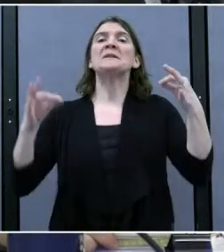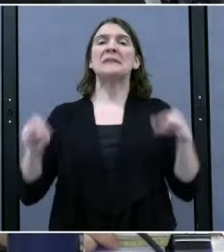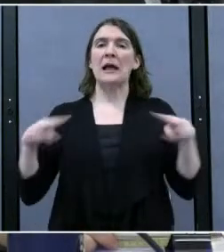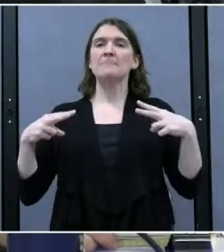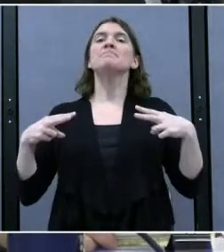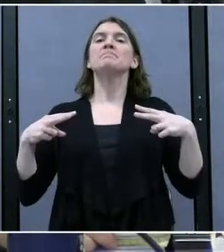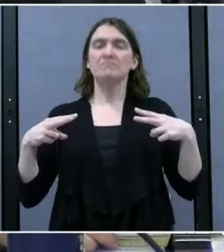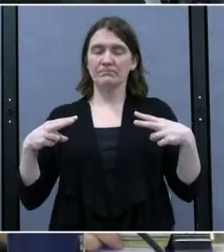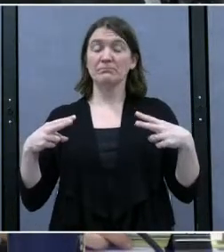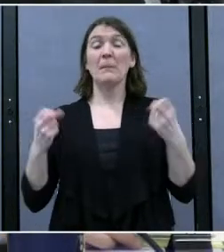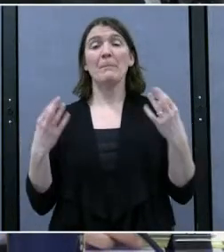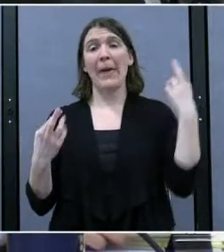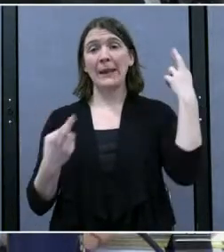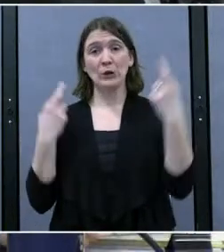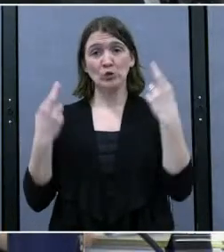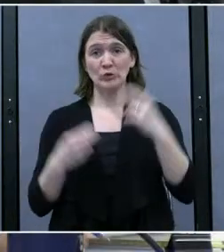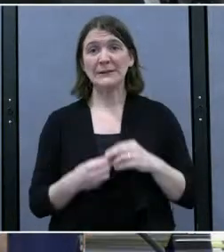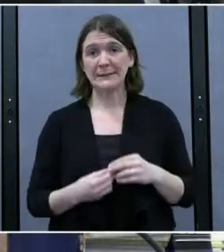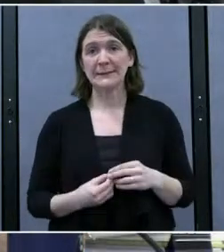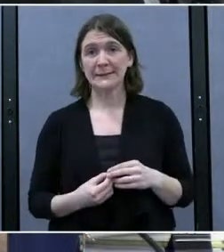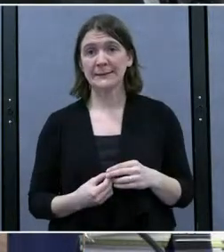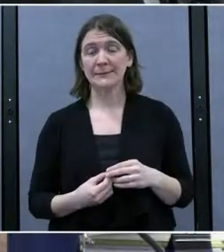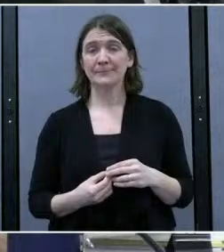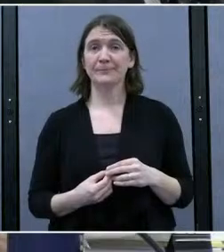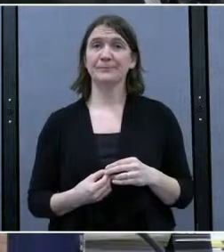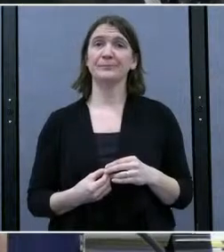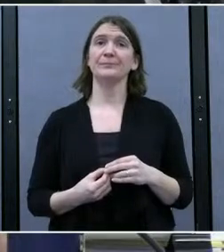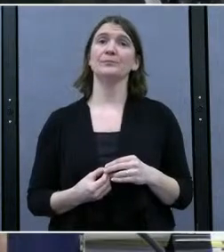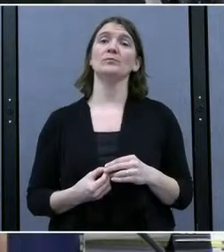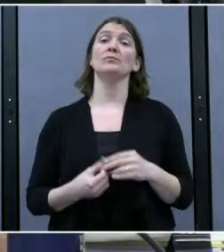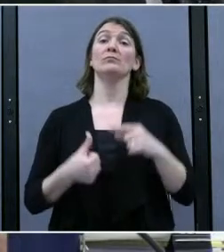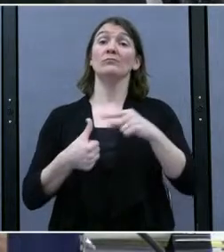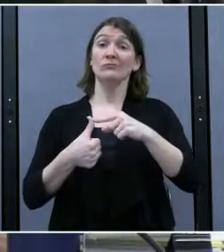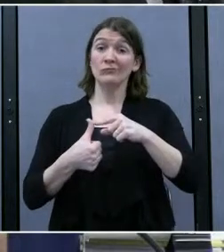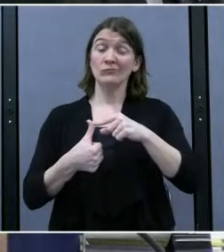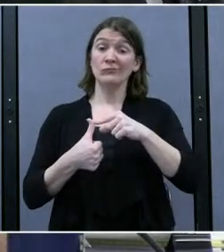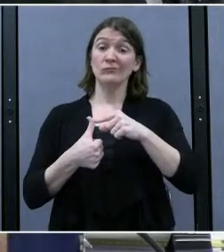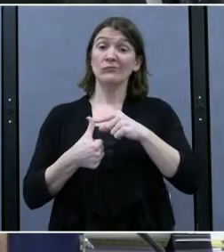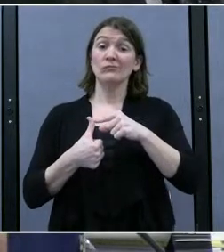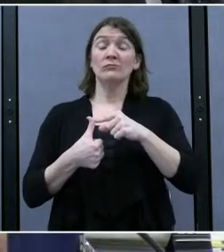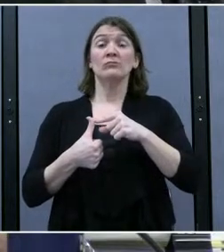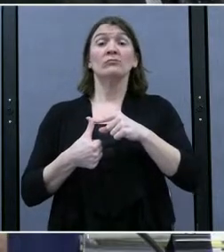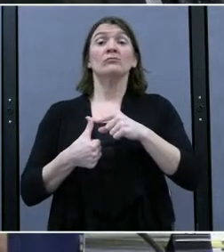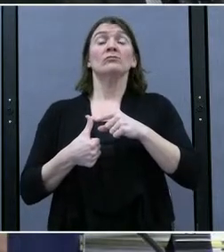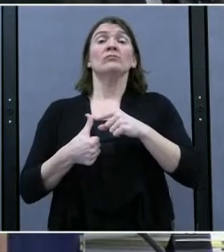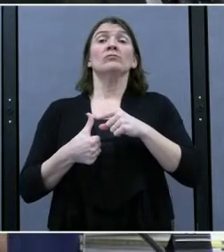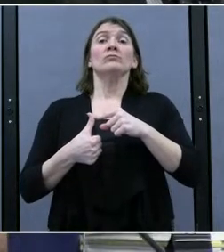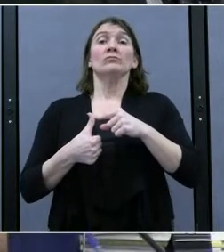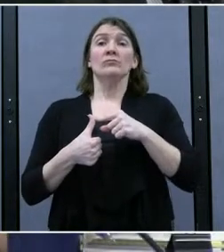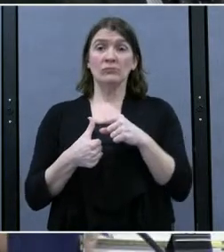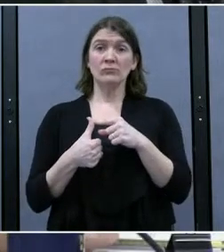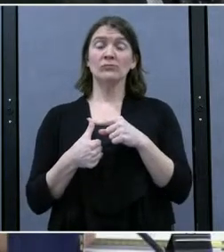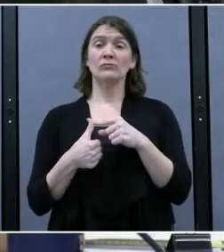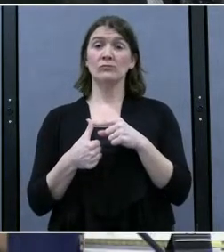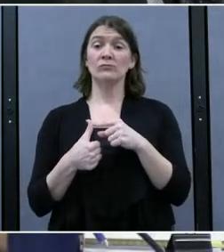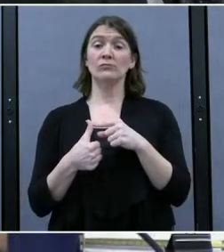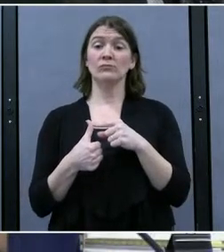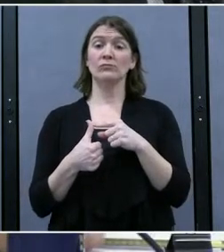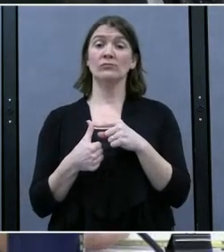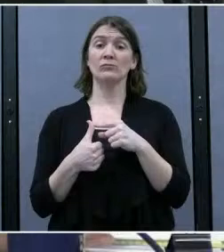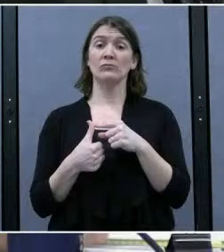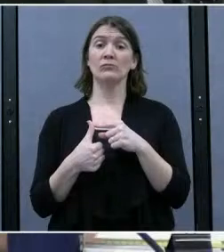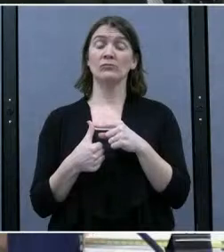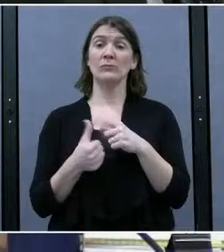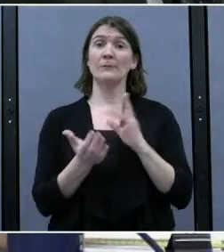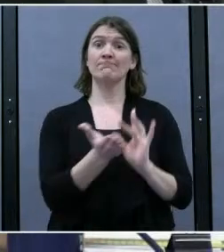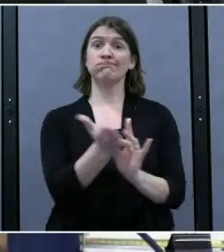made for a variety of reasons. A great deal of